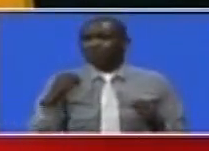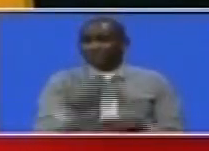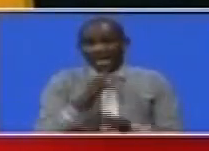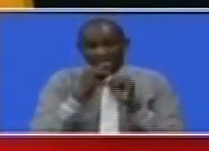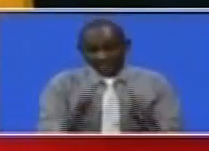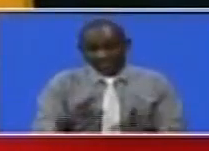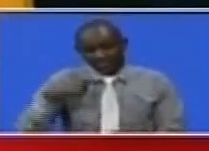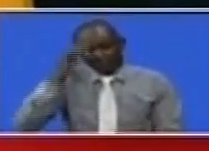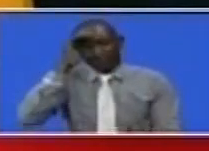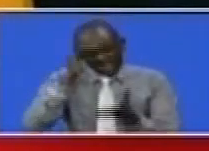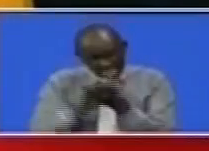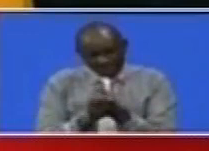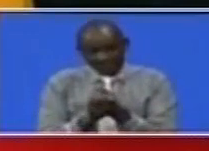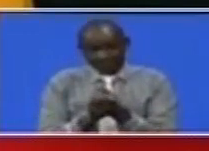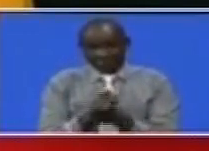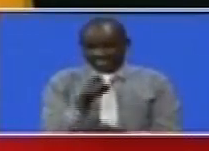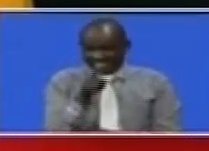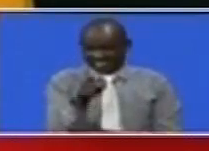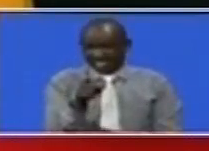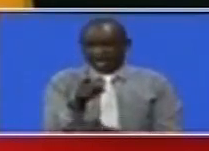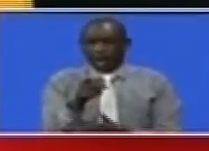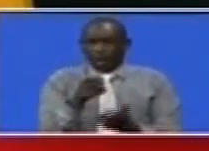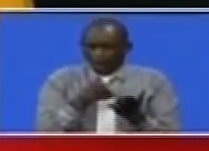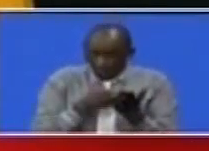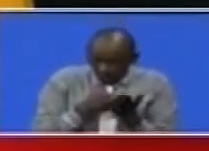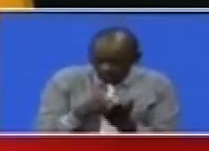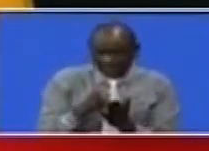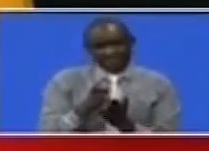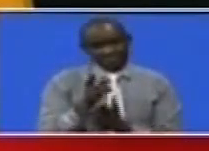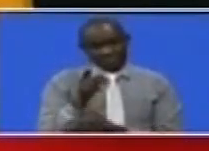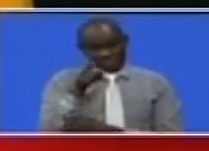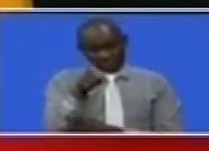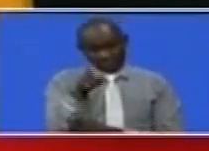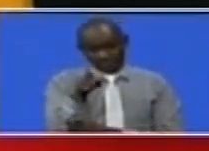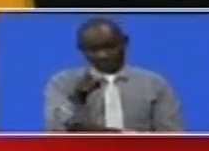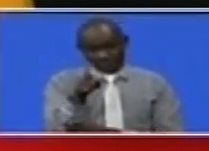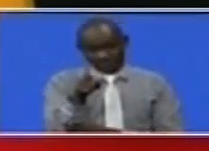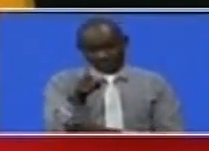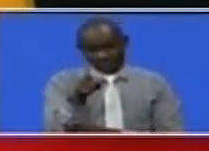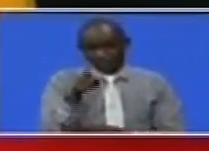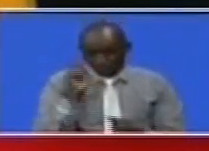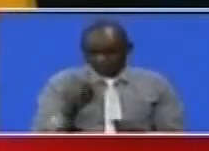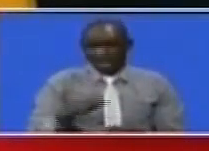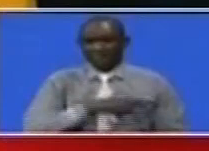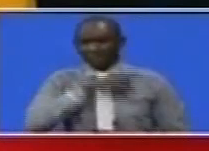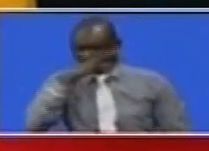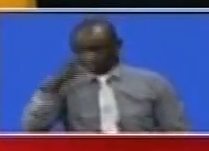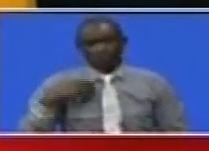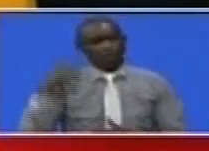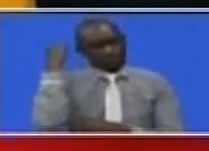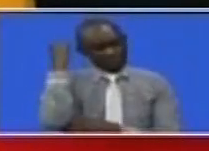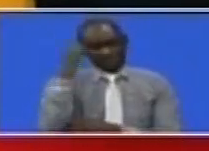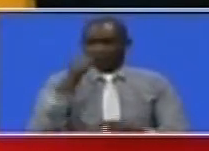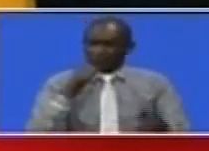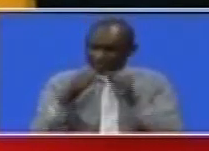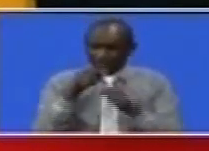believe in and bear honest witness to the great spiritual and political values